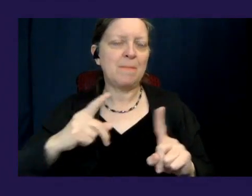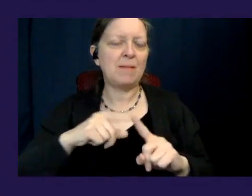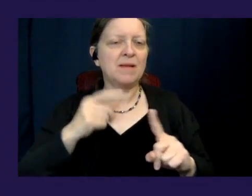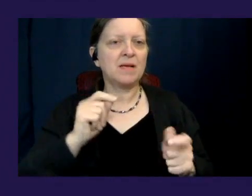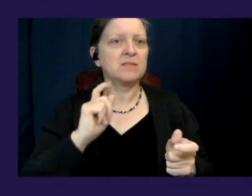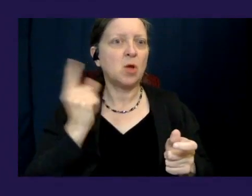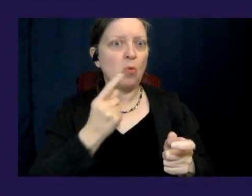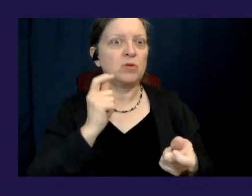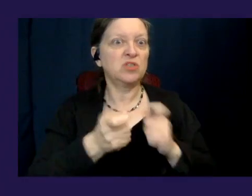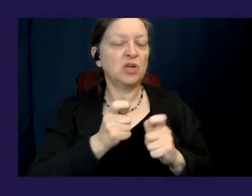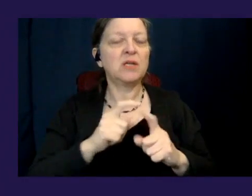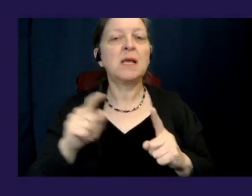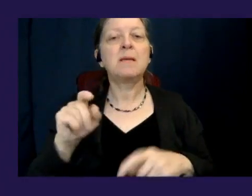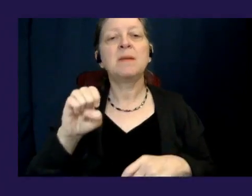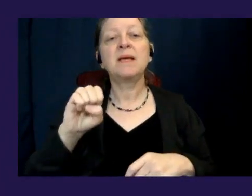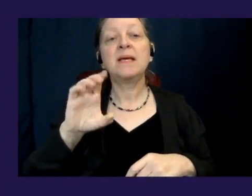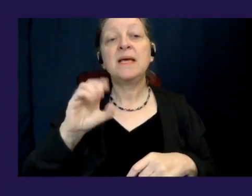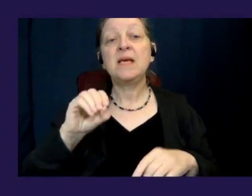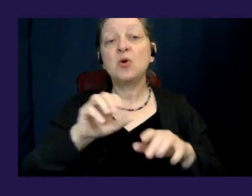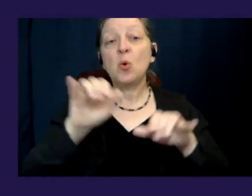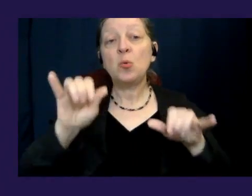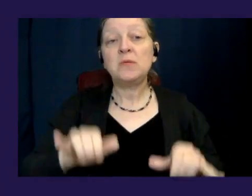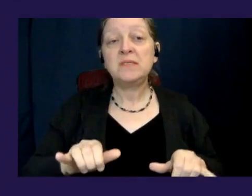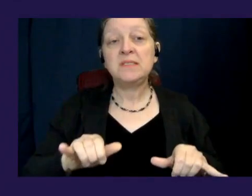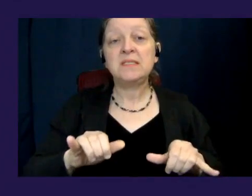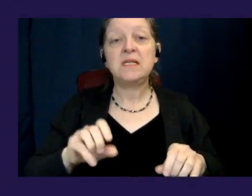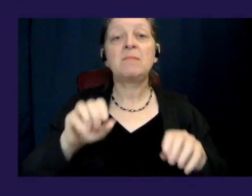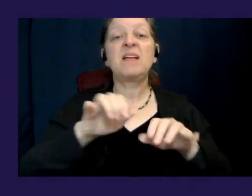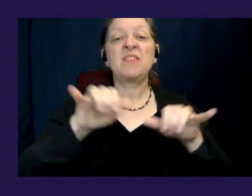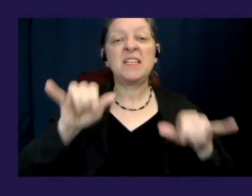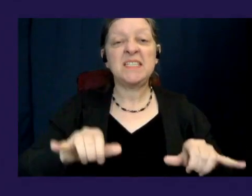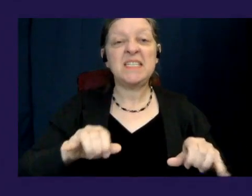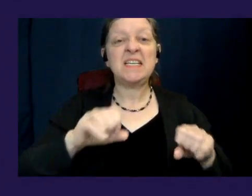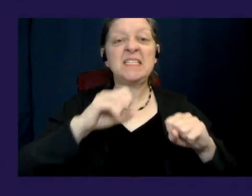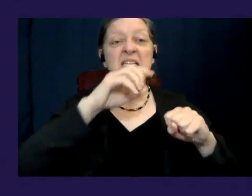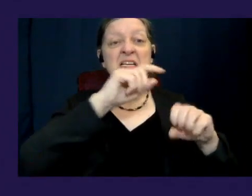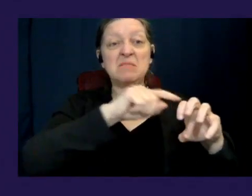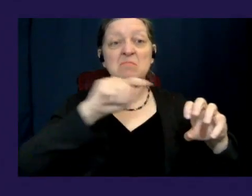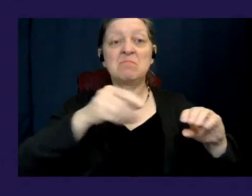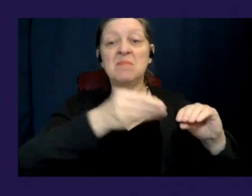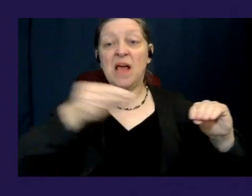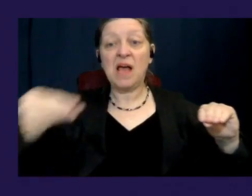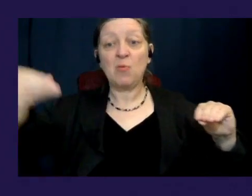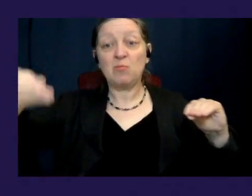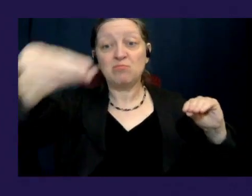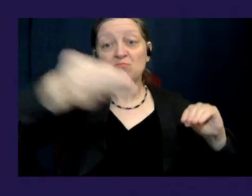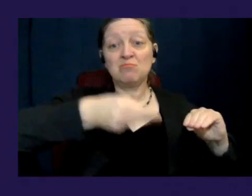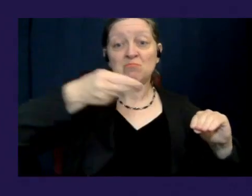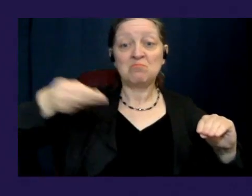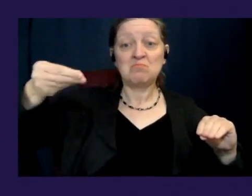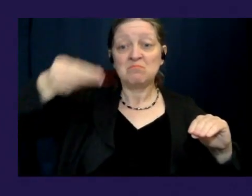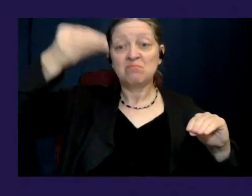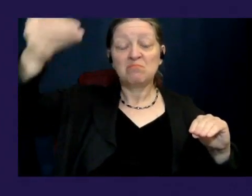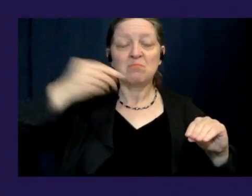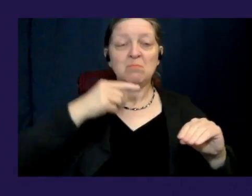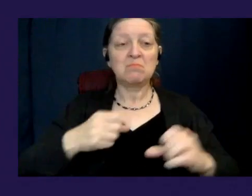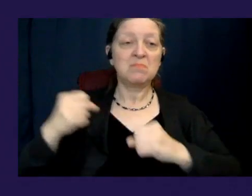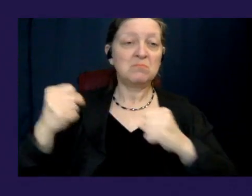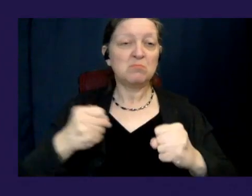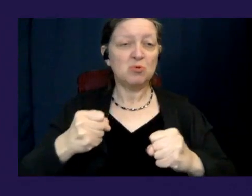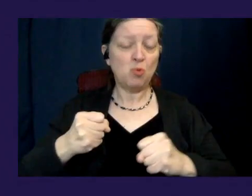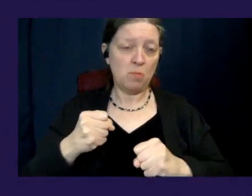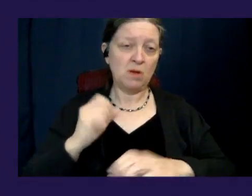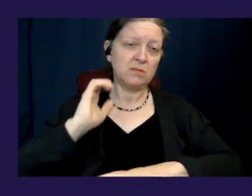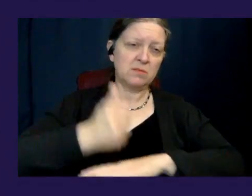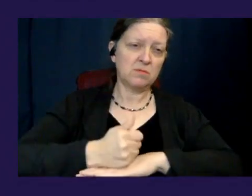ecosystem, the machinery that produces it is robust. And this gives a kind of predictability for the next